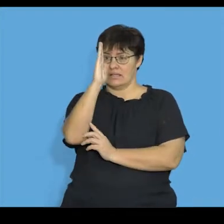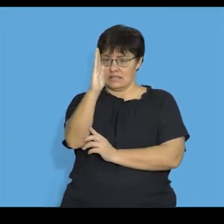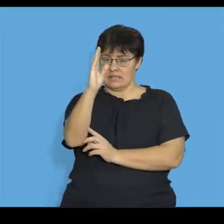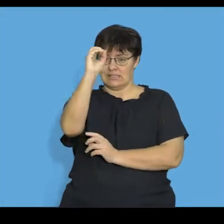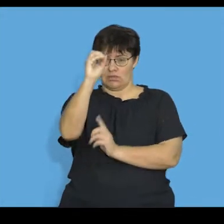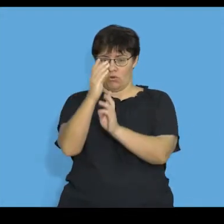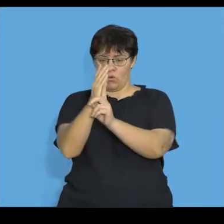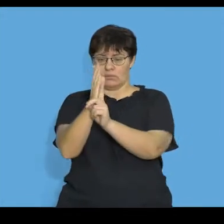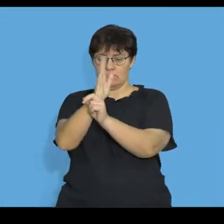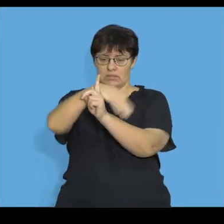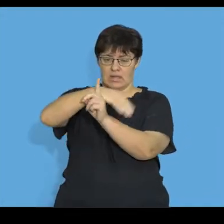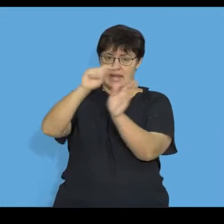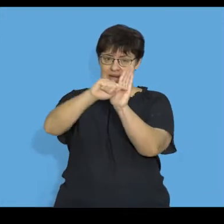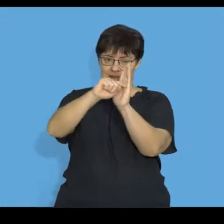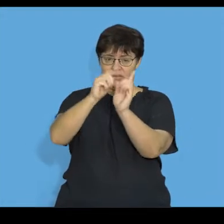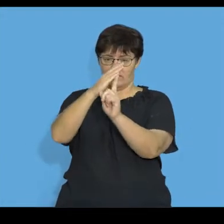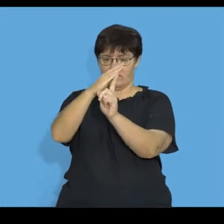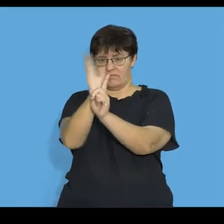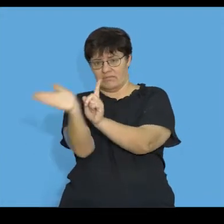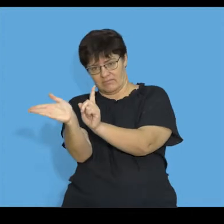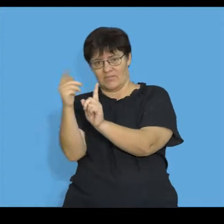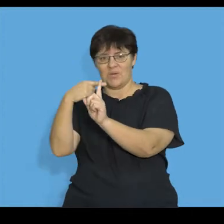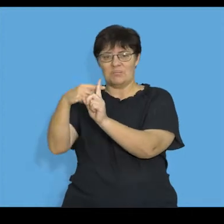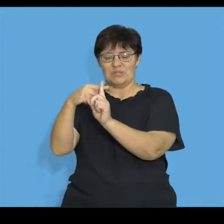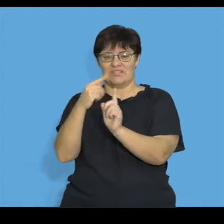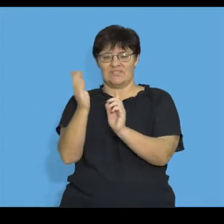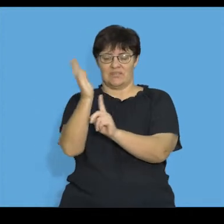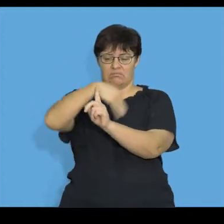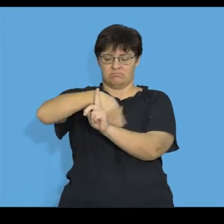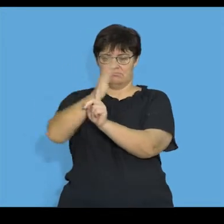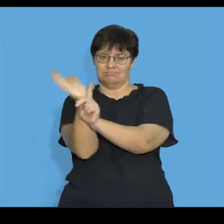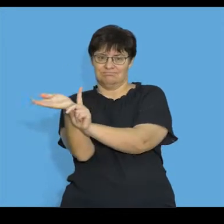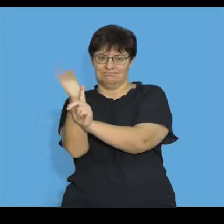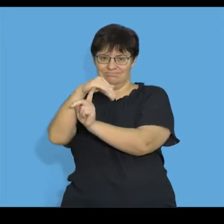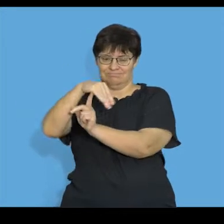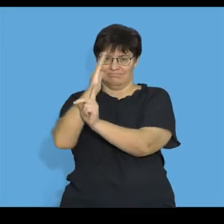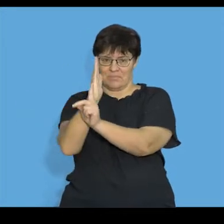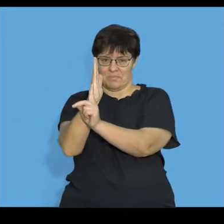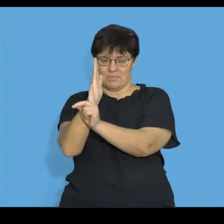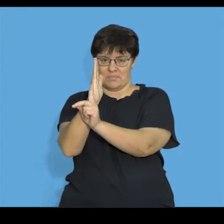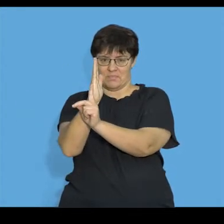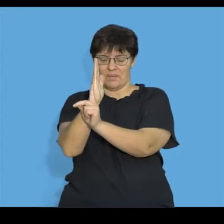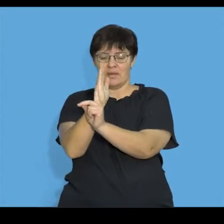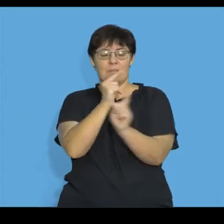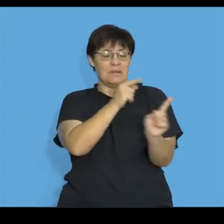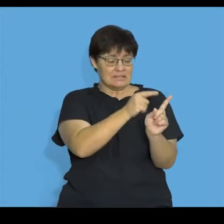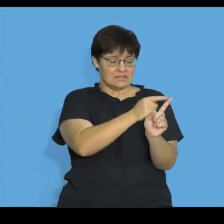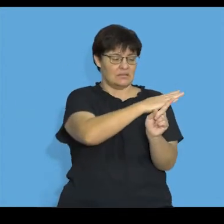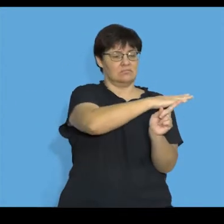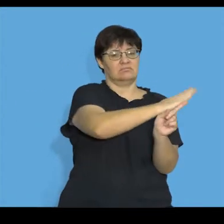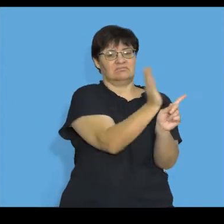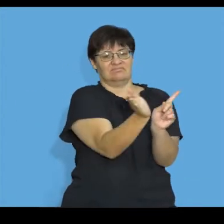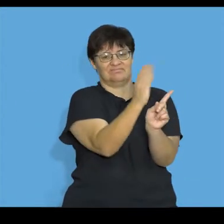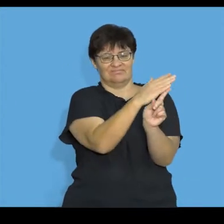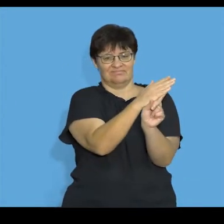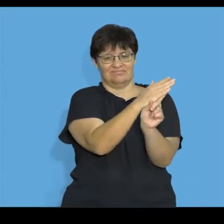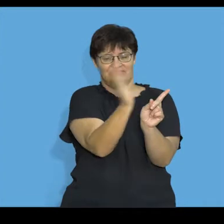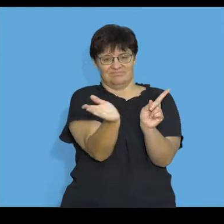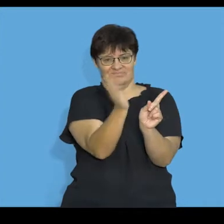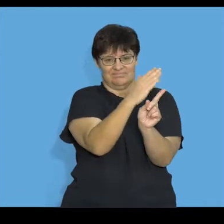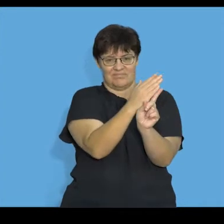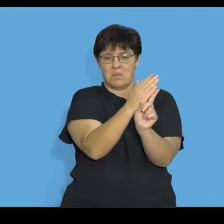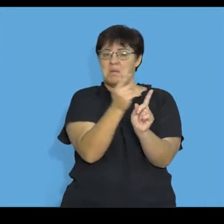and a positive part, and the needle can go to the negative part. The zero is in the middle, but it could also go to the